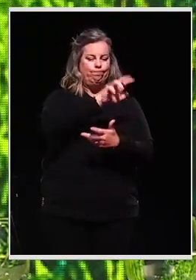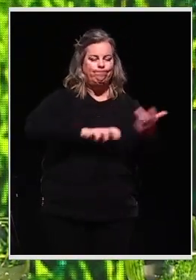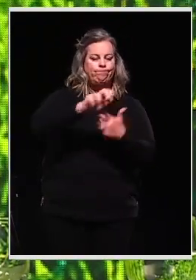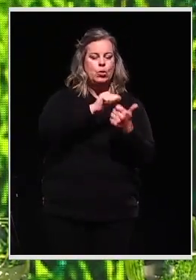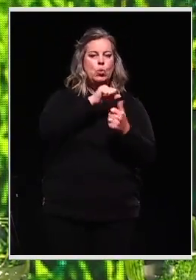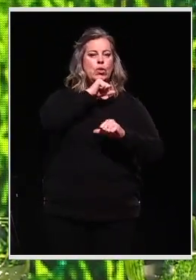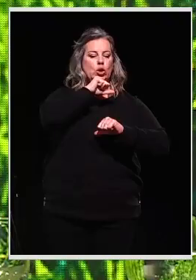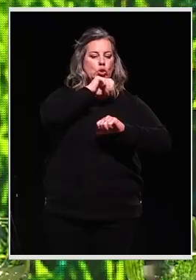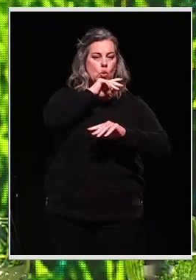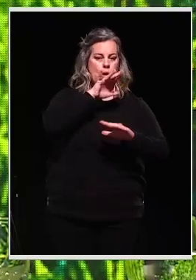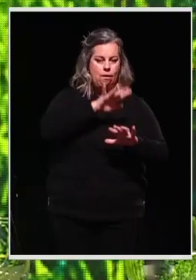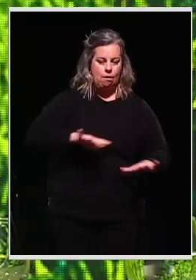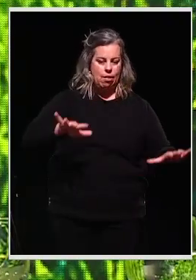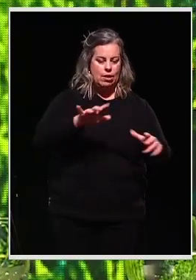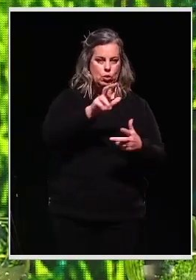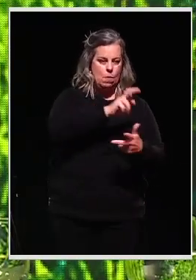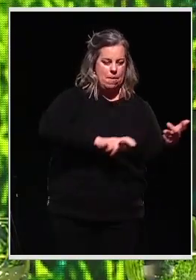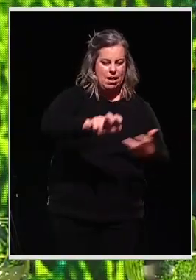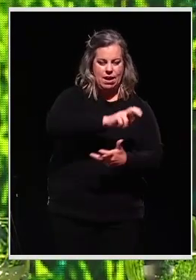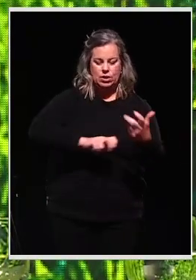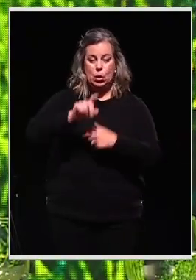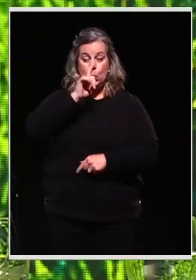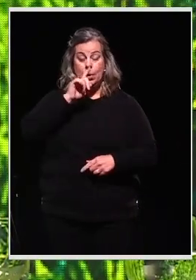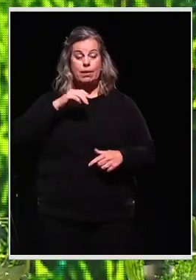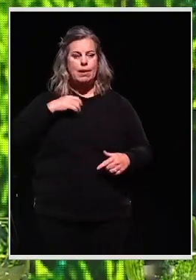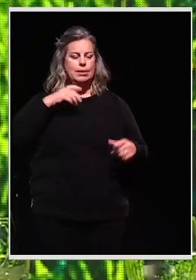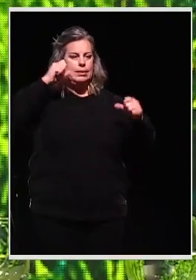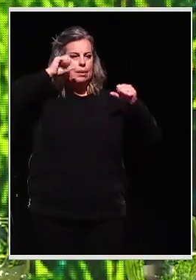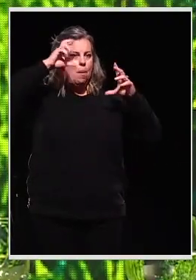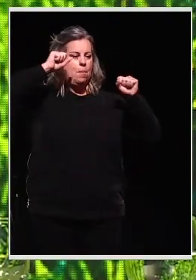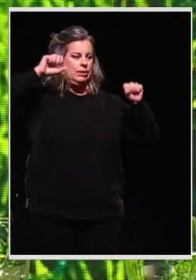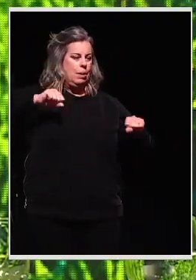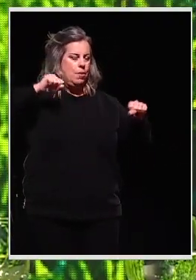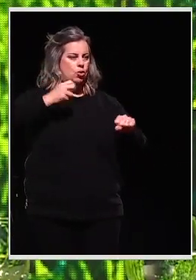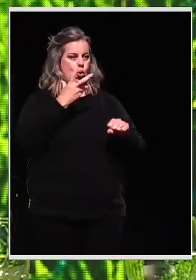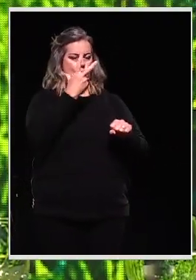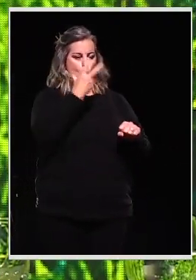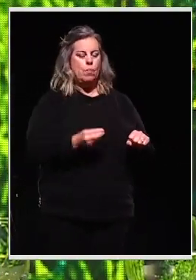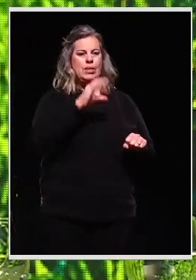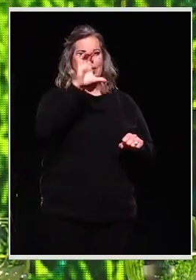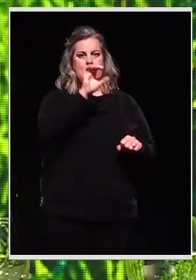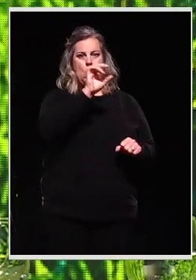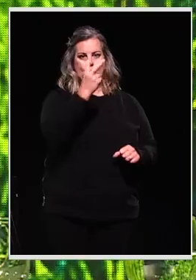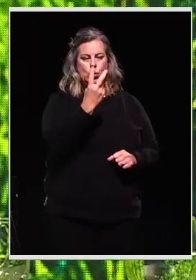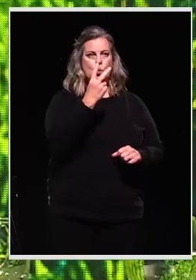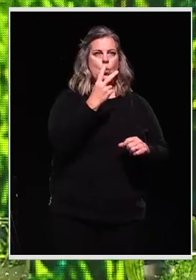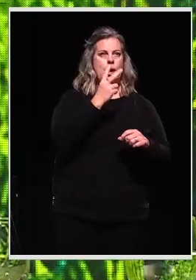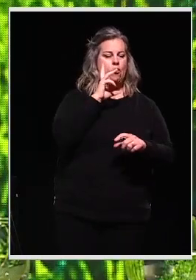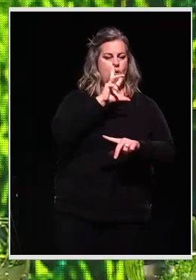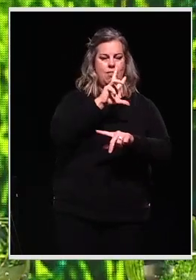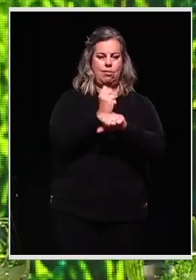And then once it's integrated in the soil, it has this amazing capacity to act as a sponge for carbon dioxide and lock it up for thousands of